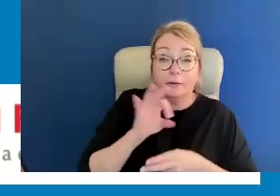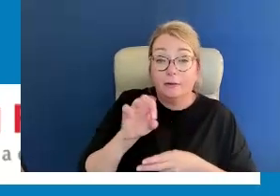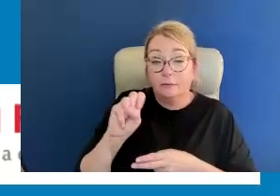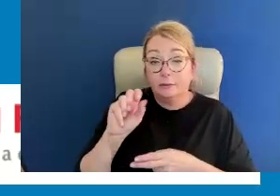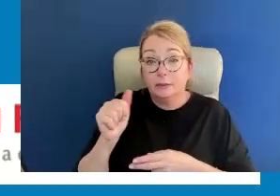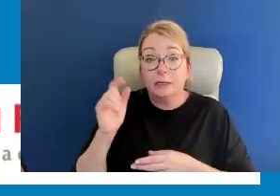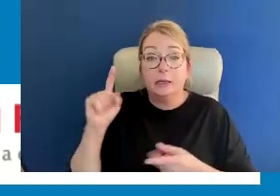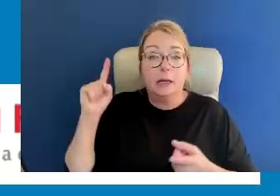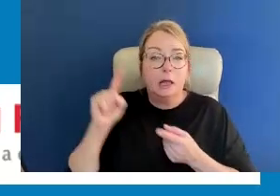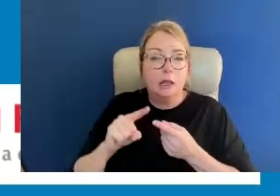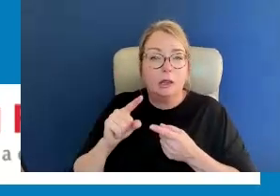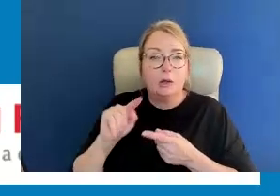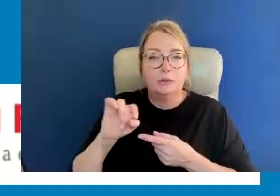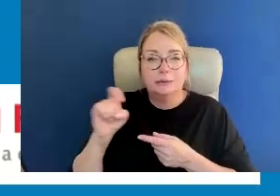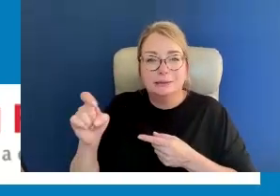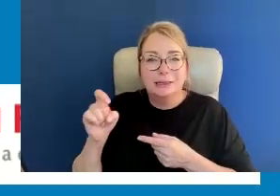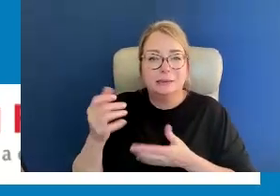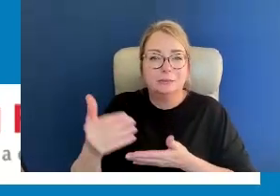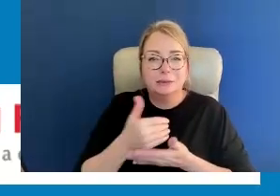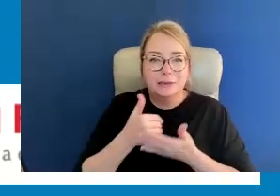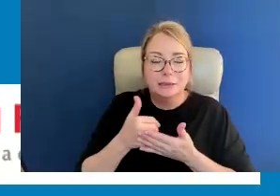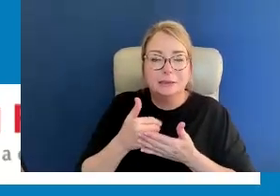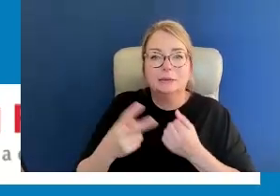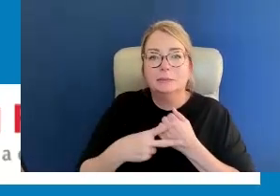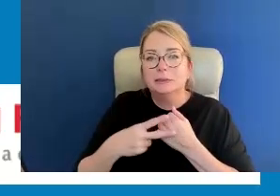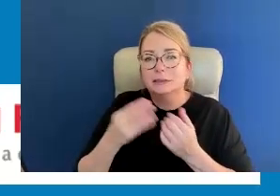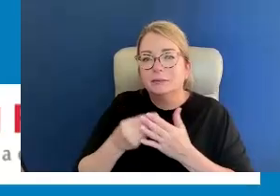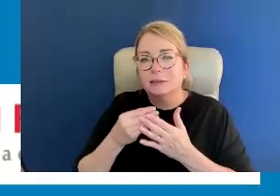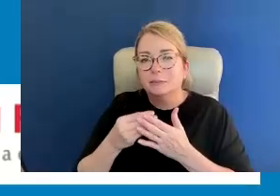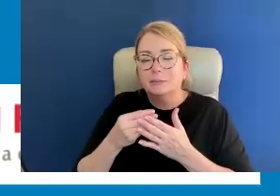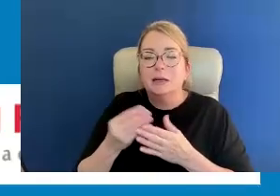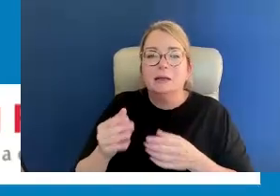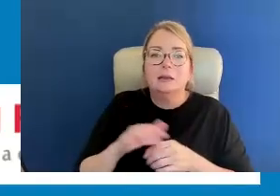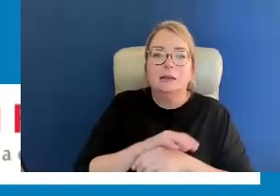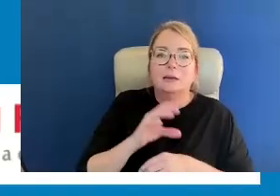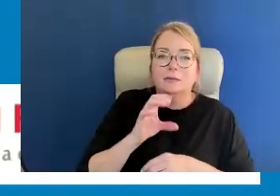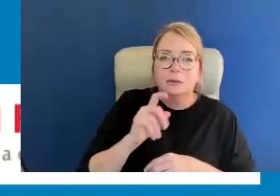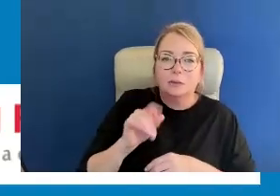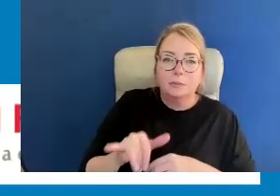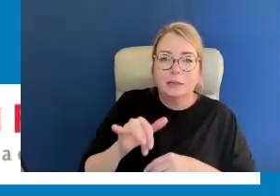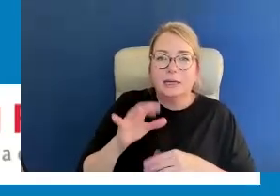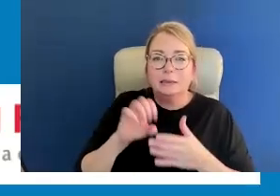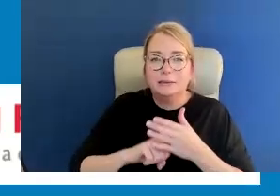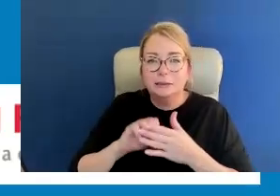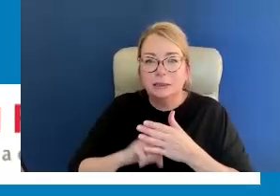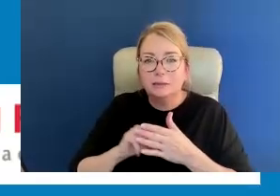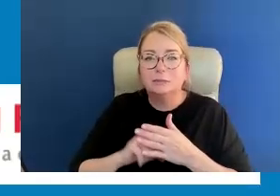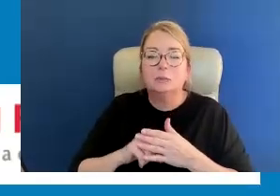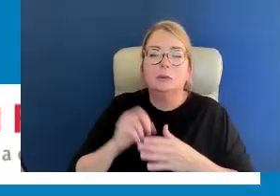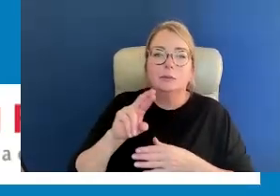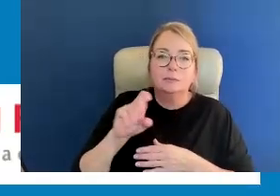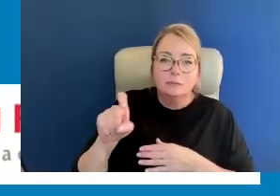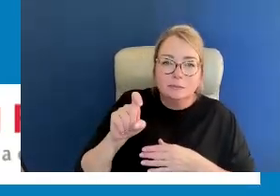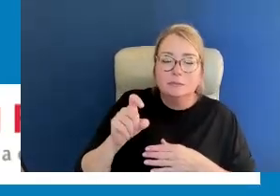lowers your taxable income, saving you money while covering copays, deductibles, prescription medications, medical devices. Let's say you